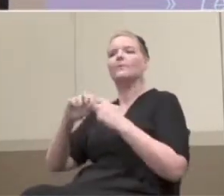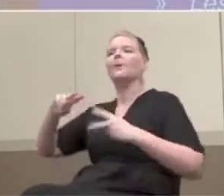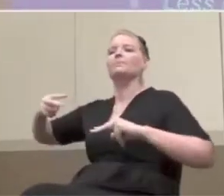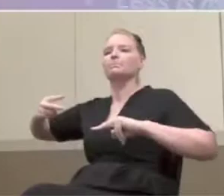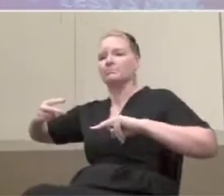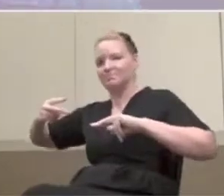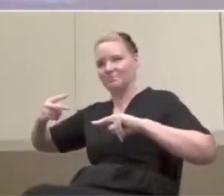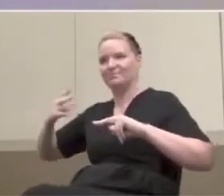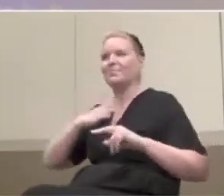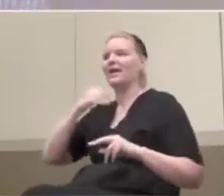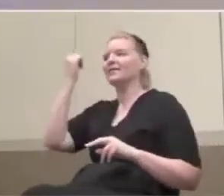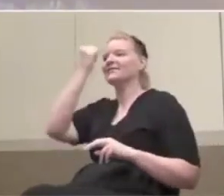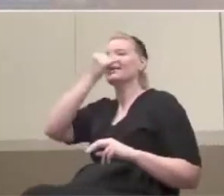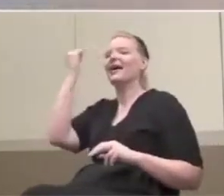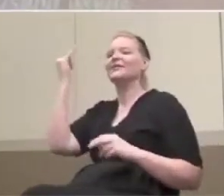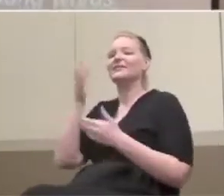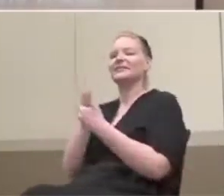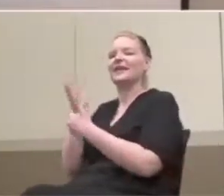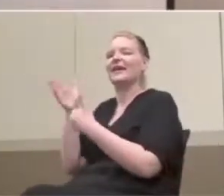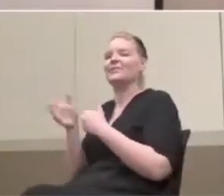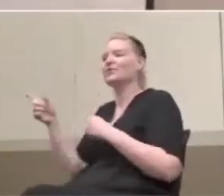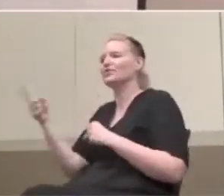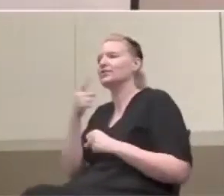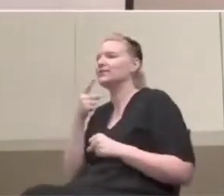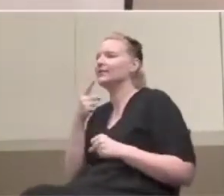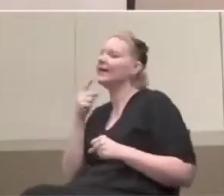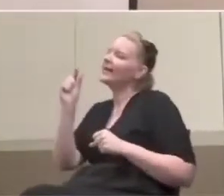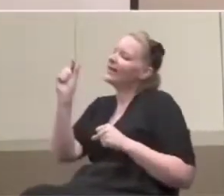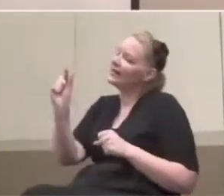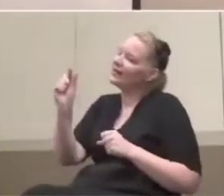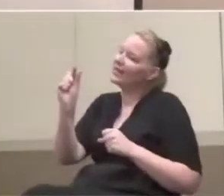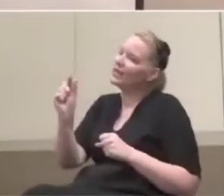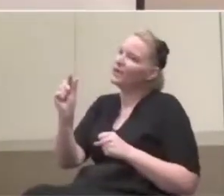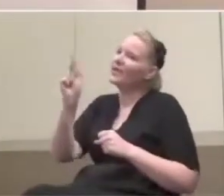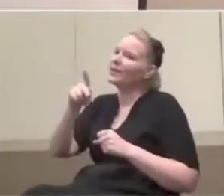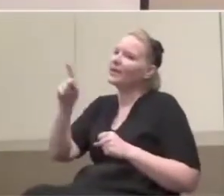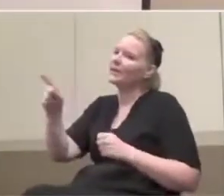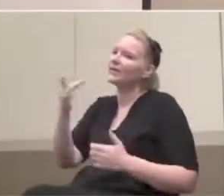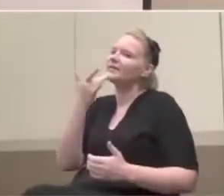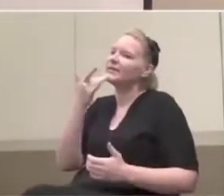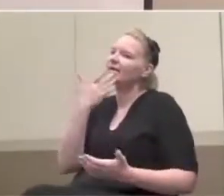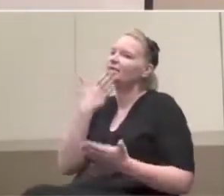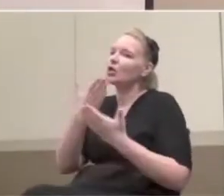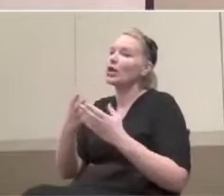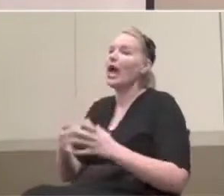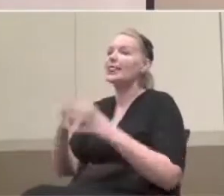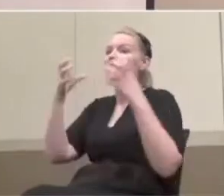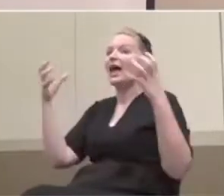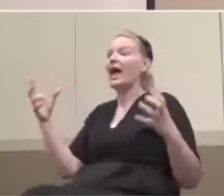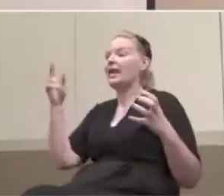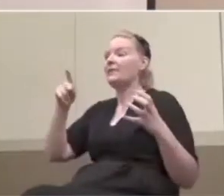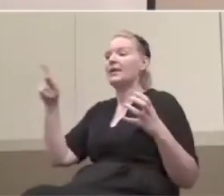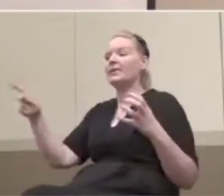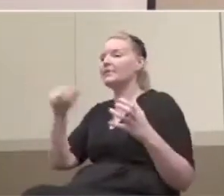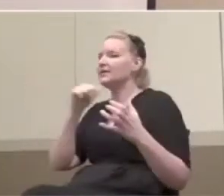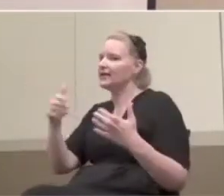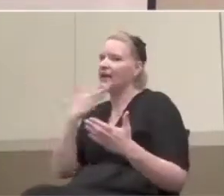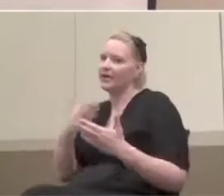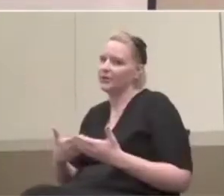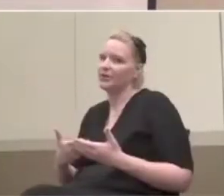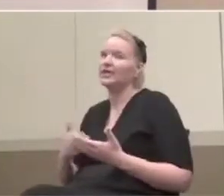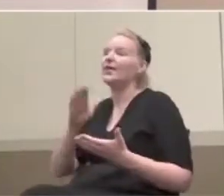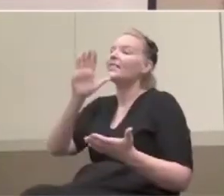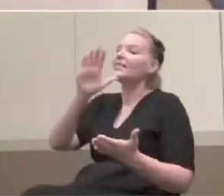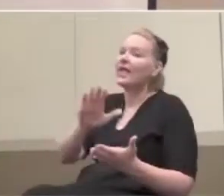Italian neighbor had once told me, she said, a little bit of pepper tastes good. A lot of pepper is not so good. So less is